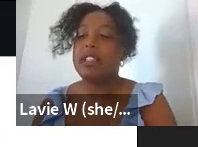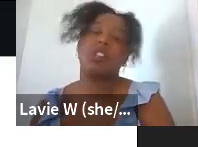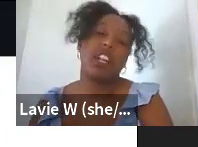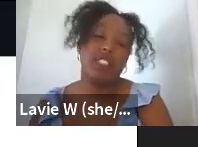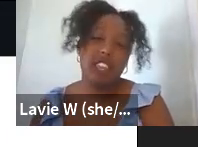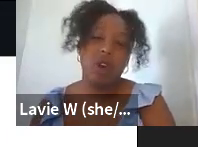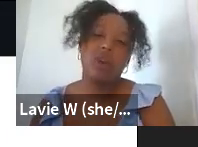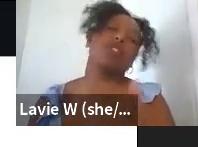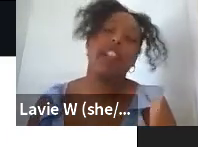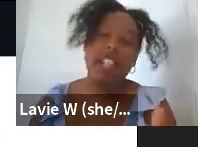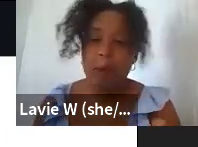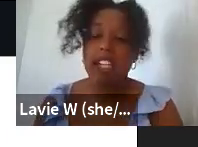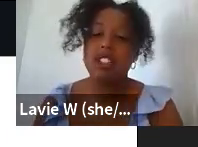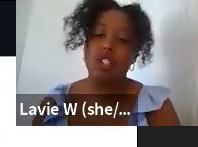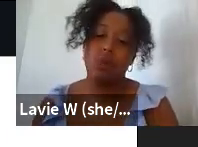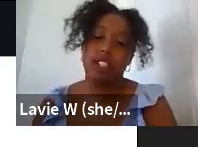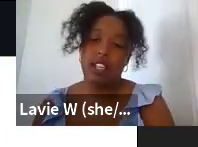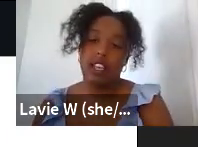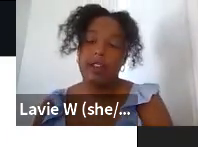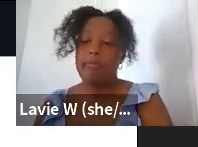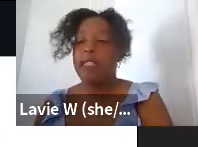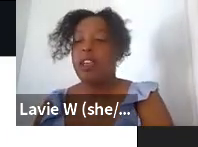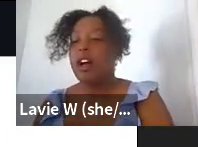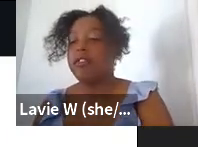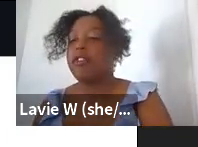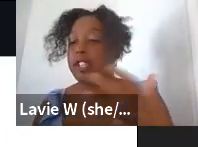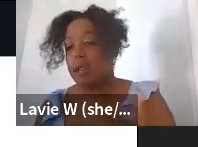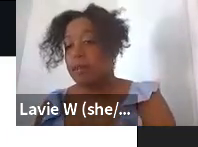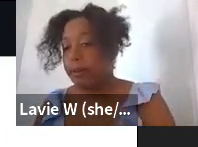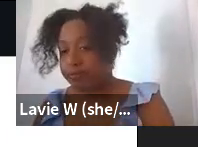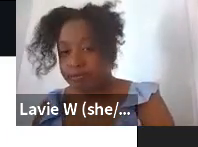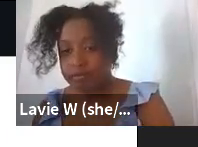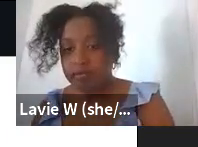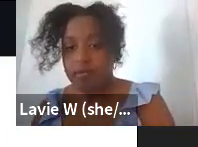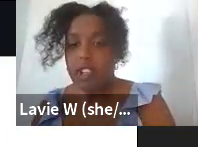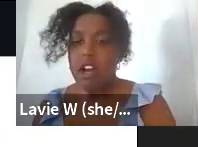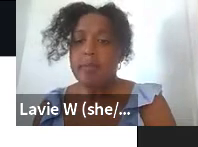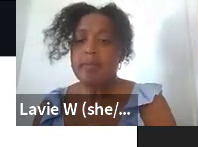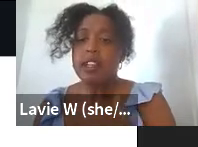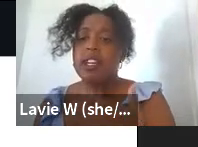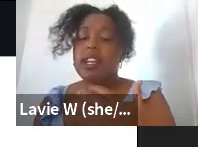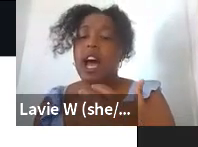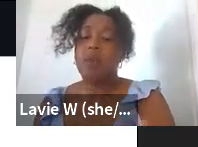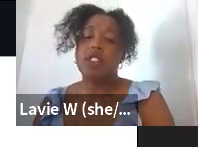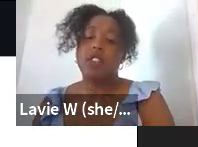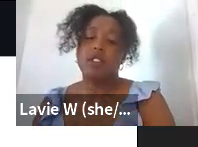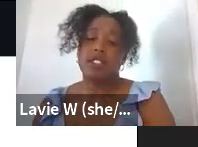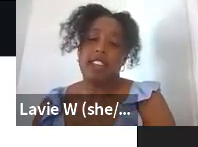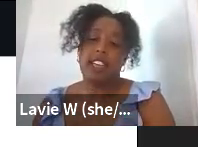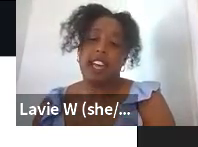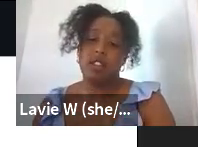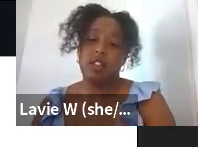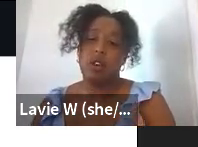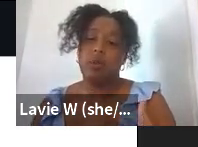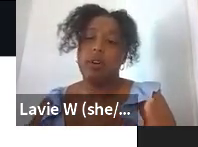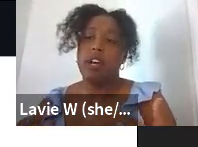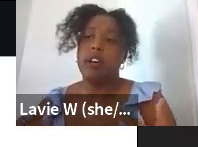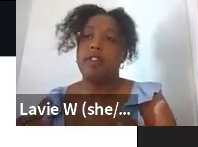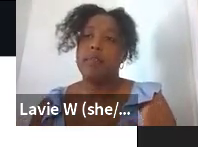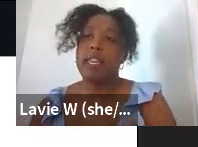racism is not a thing, or it's not as bad as the USA. For example. I want to also say that, you